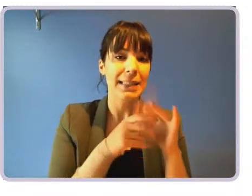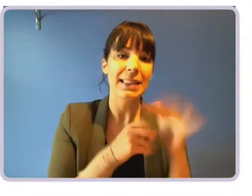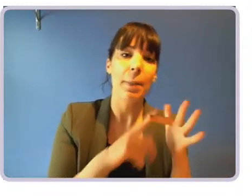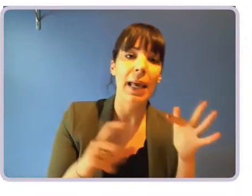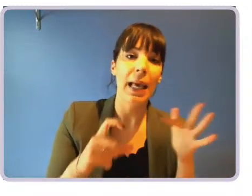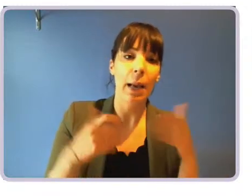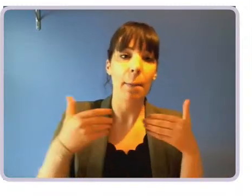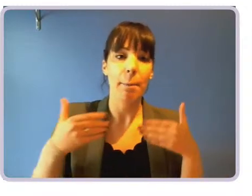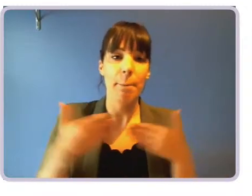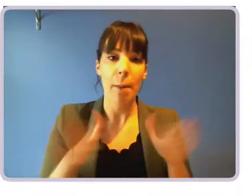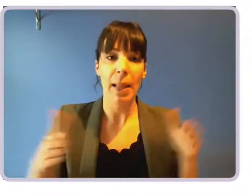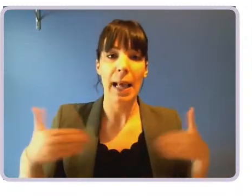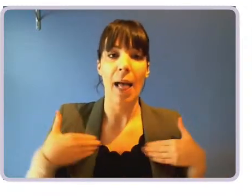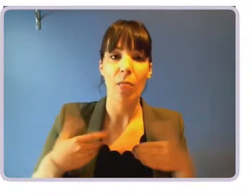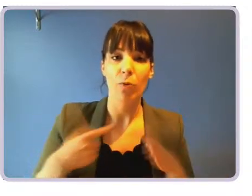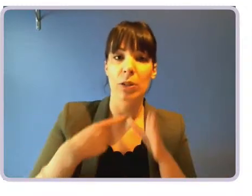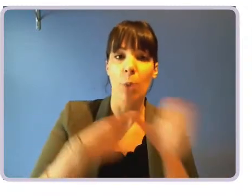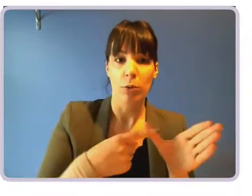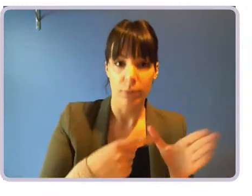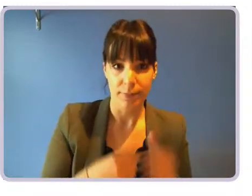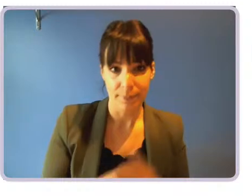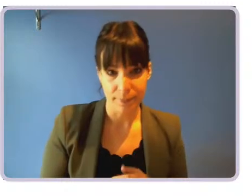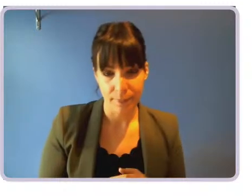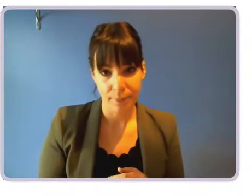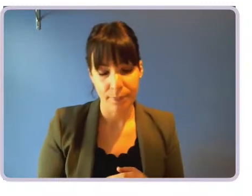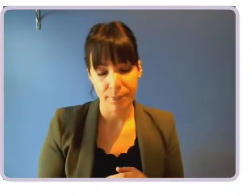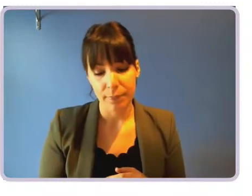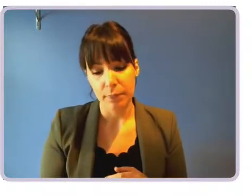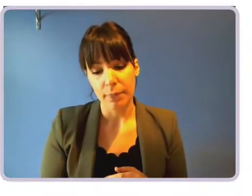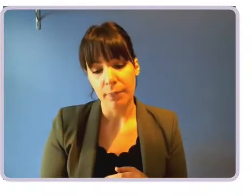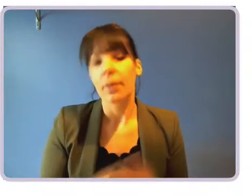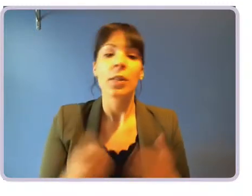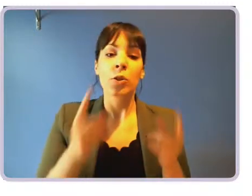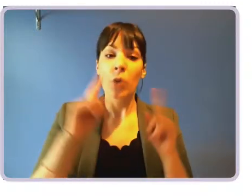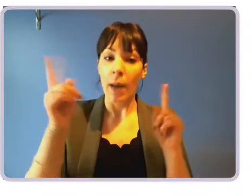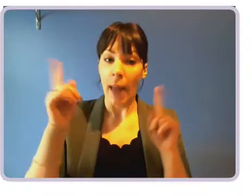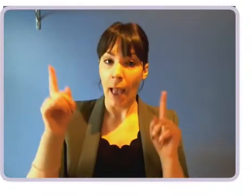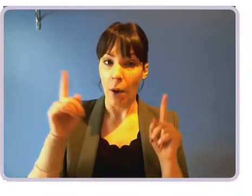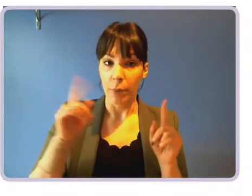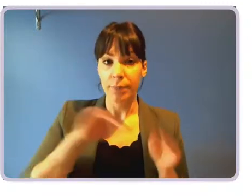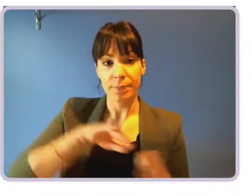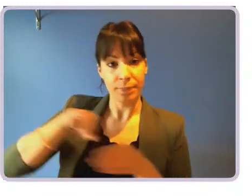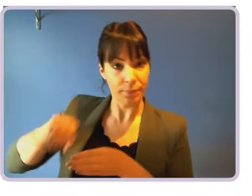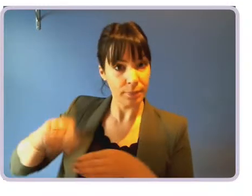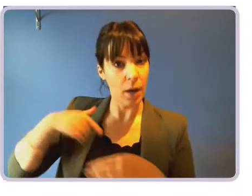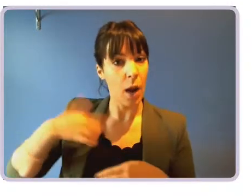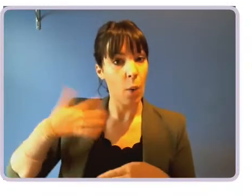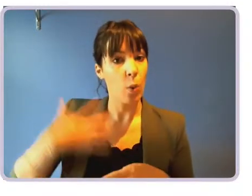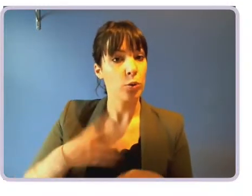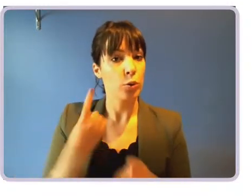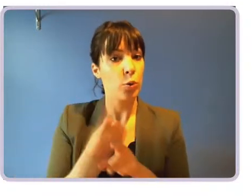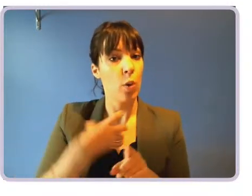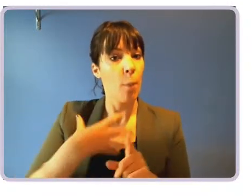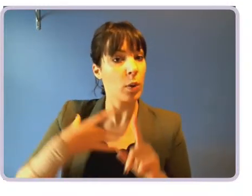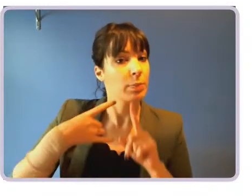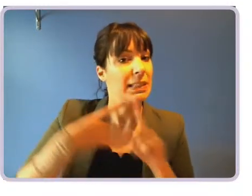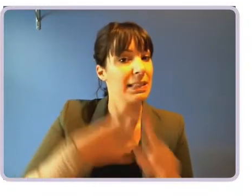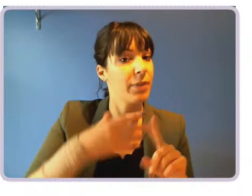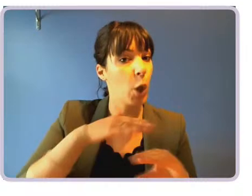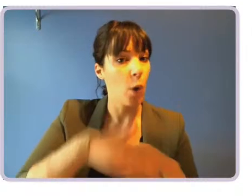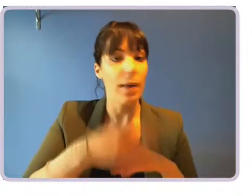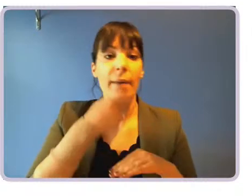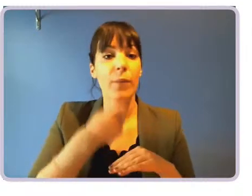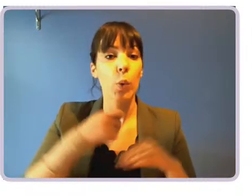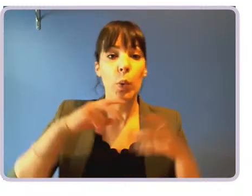underpins a public health response. And now I'm going to talk specifically about some of the issues for people